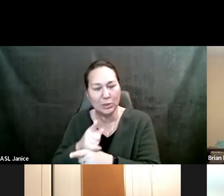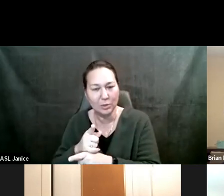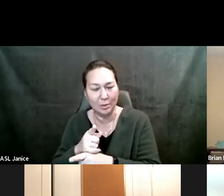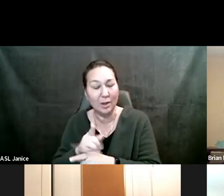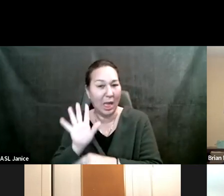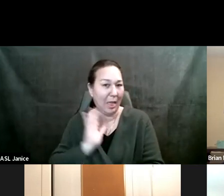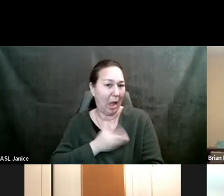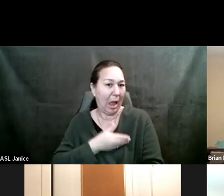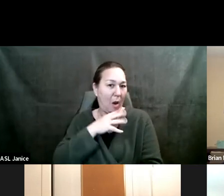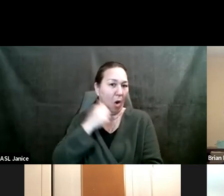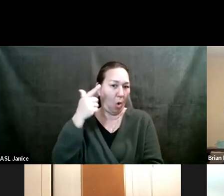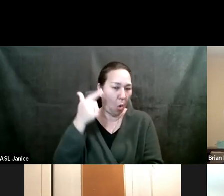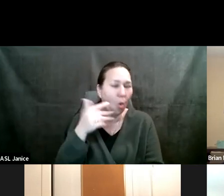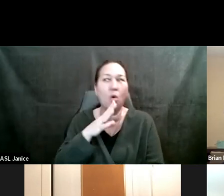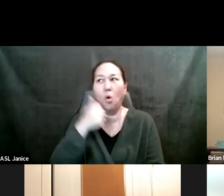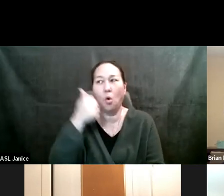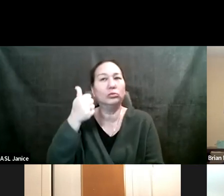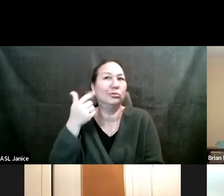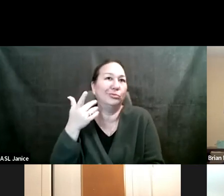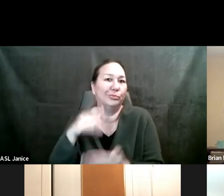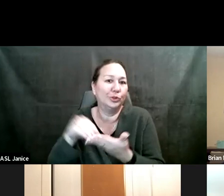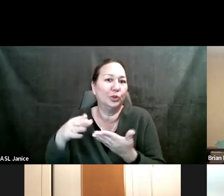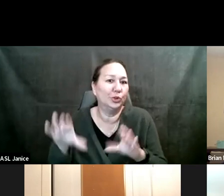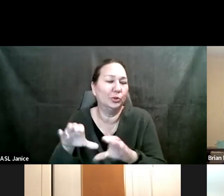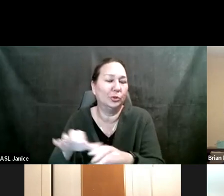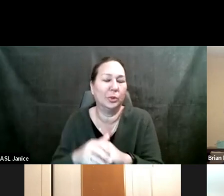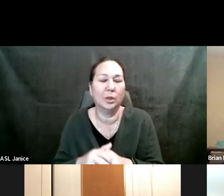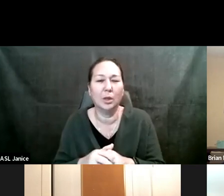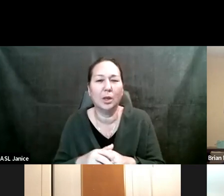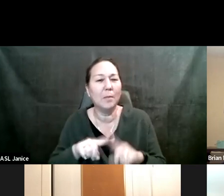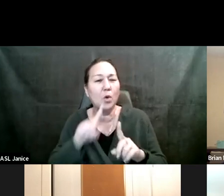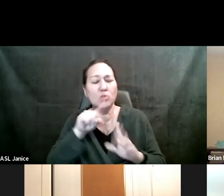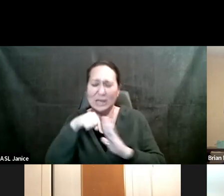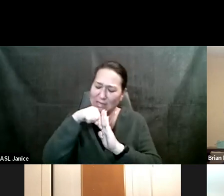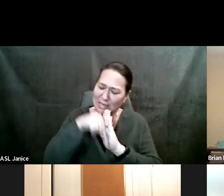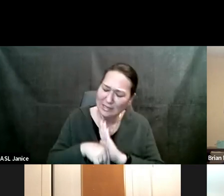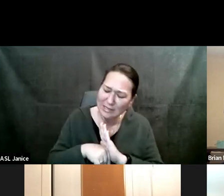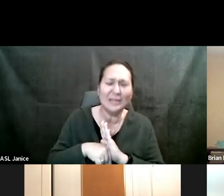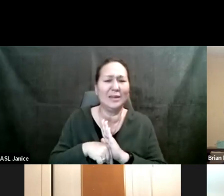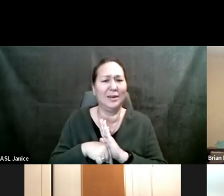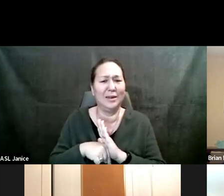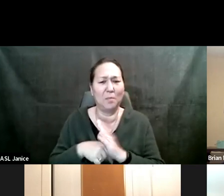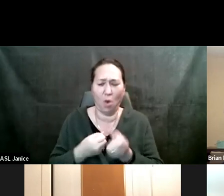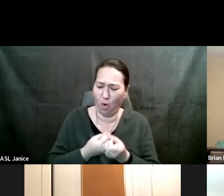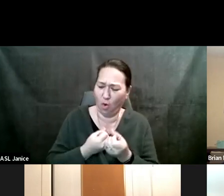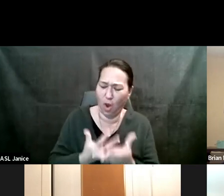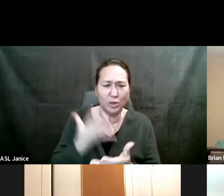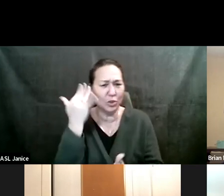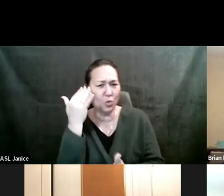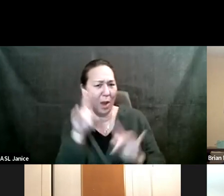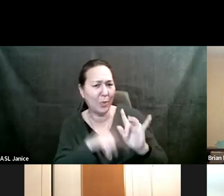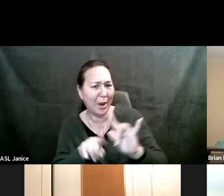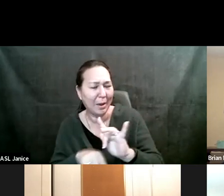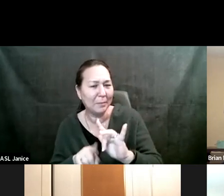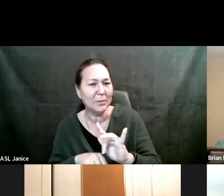doing as well so really understanding the root cause and trying to work with them on a solution which is what I think we do so well at the